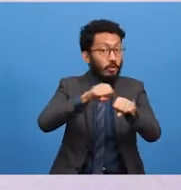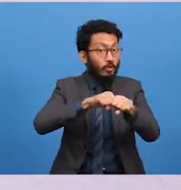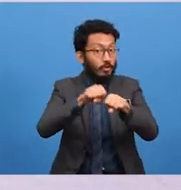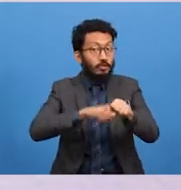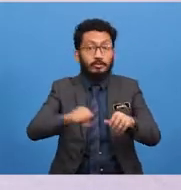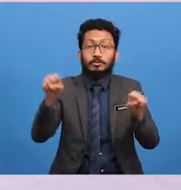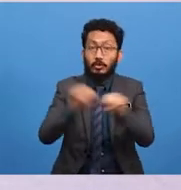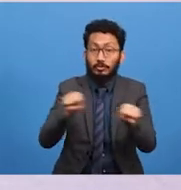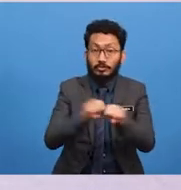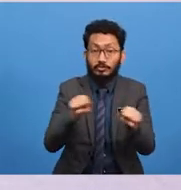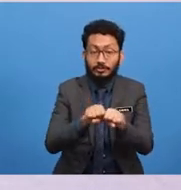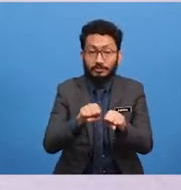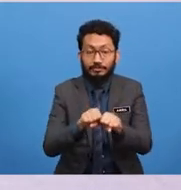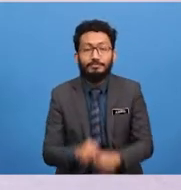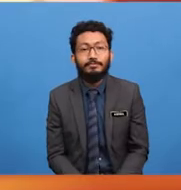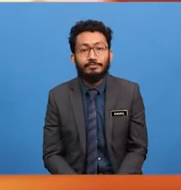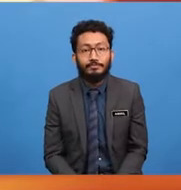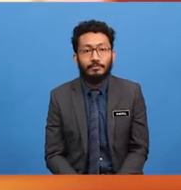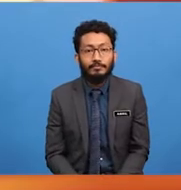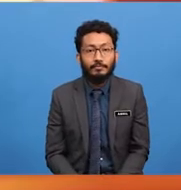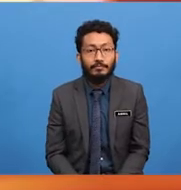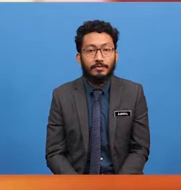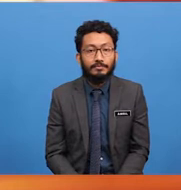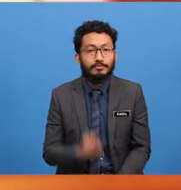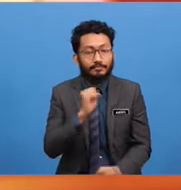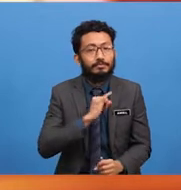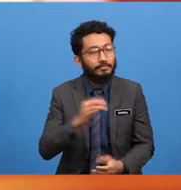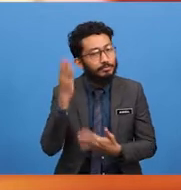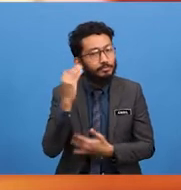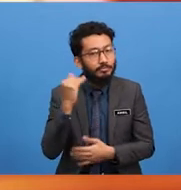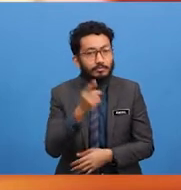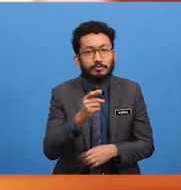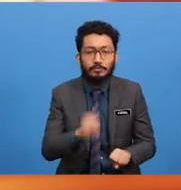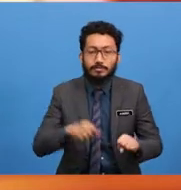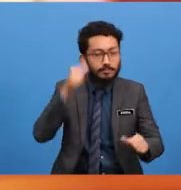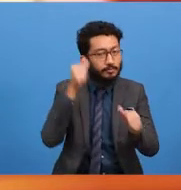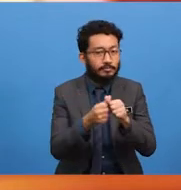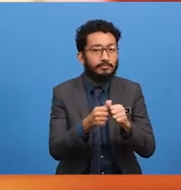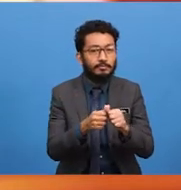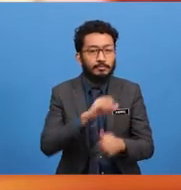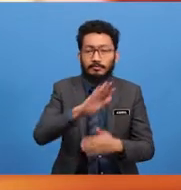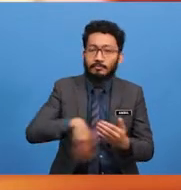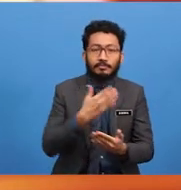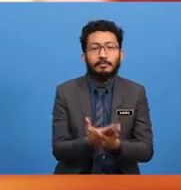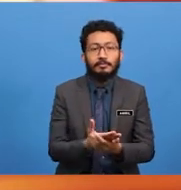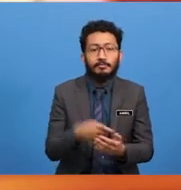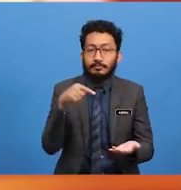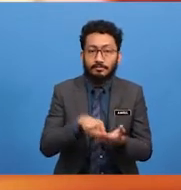and shoes. I hope you can remember all of this.